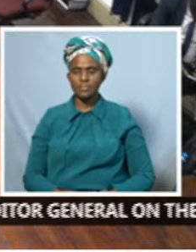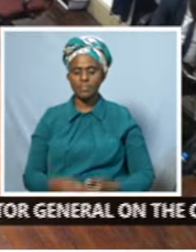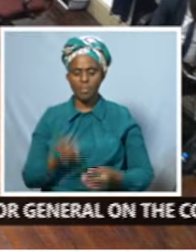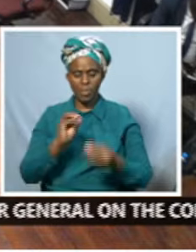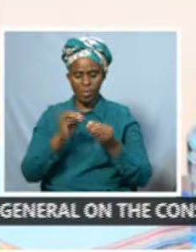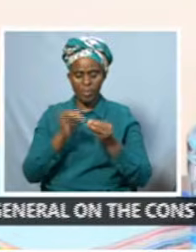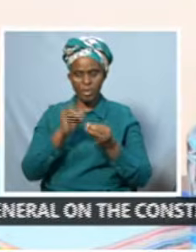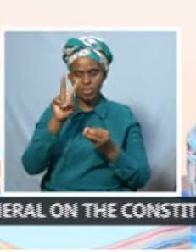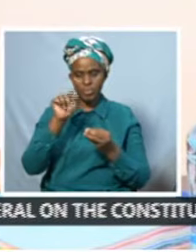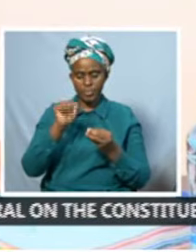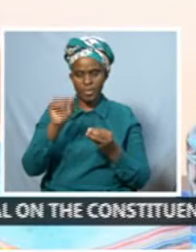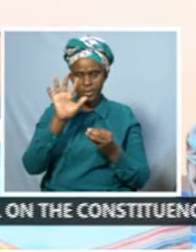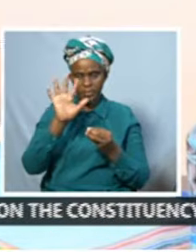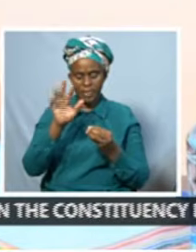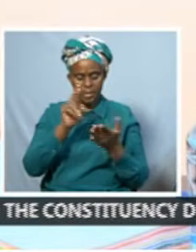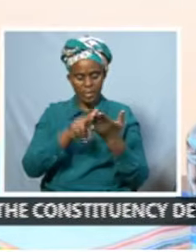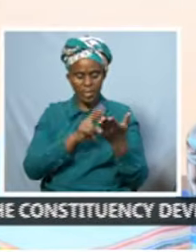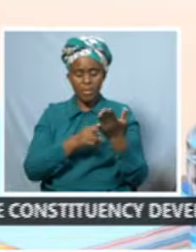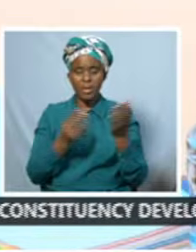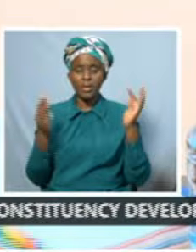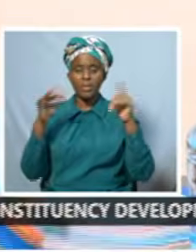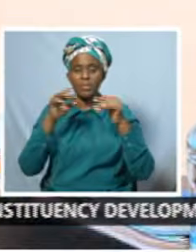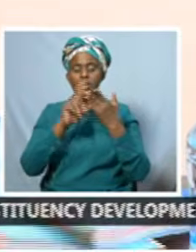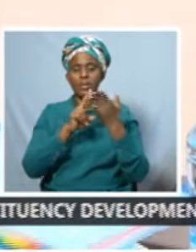Appendix 2.5, main report, Chair.